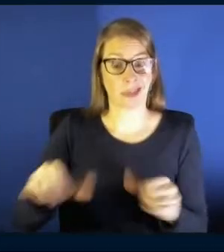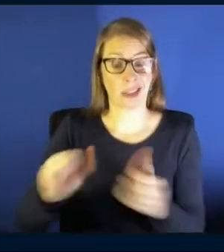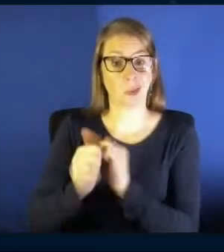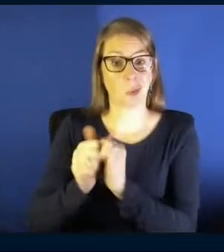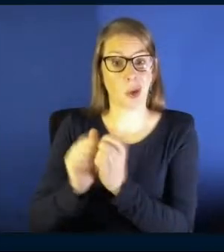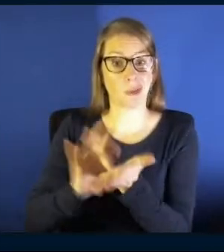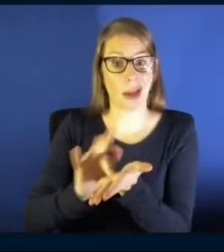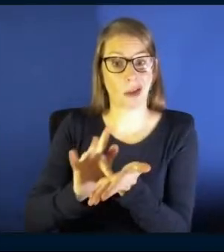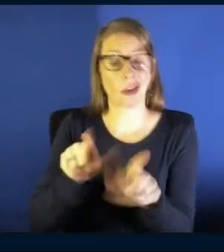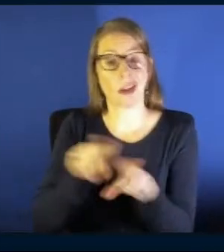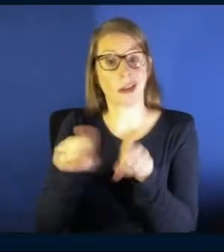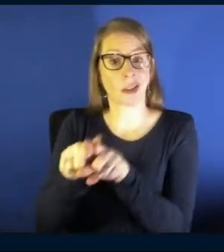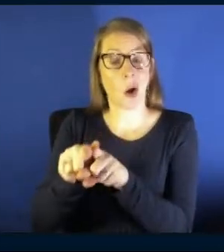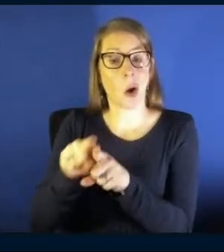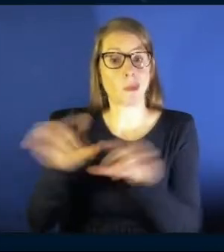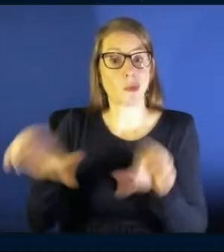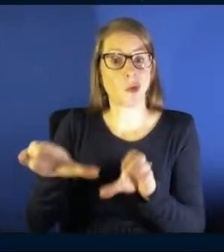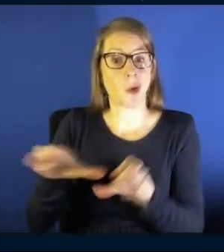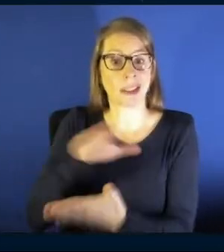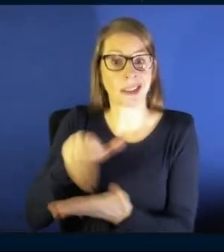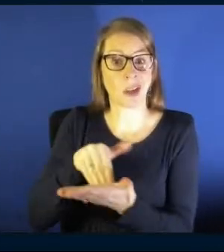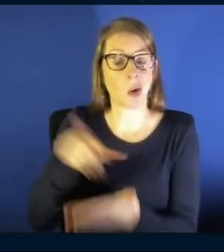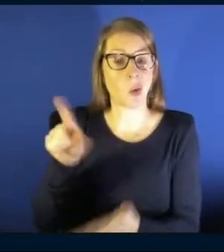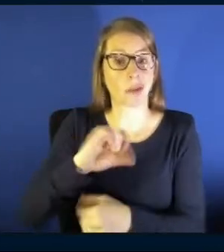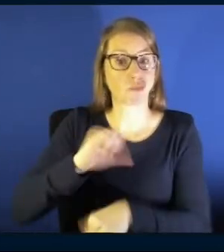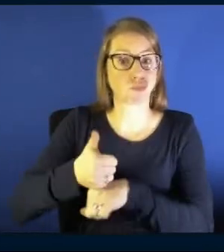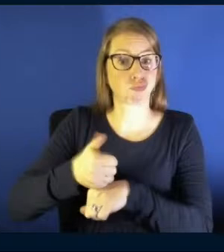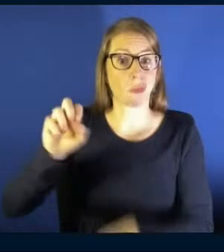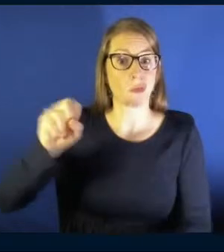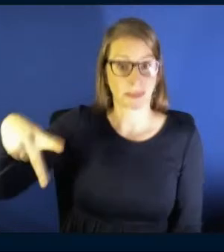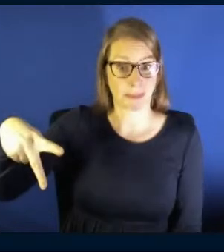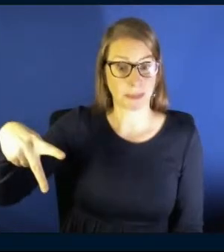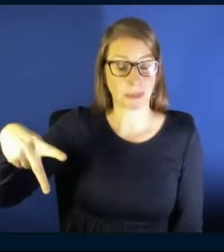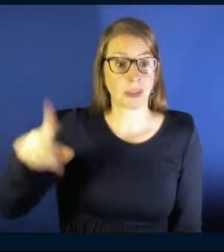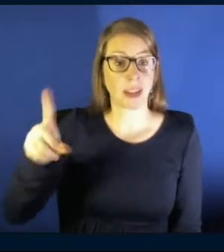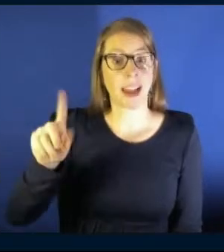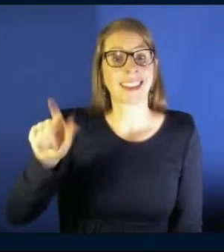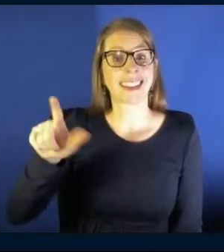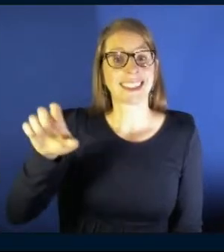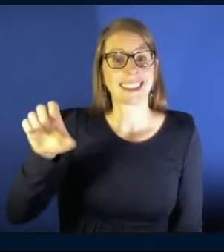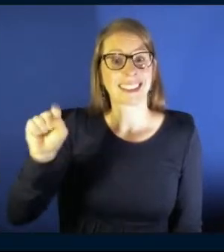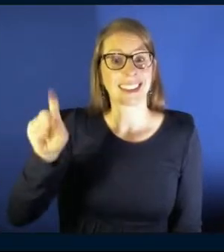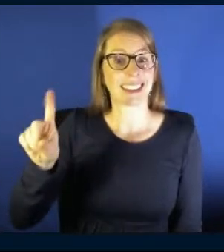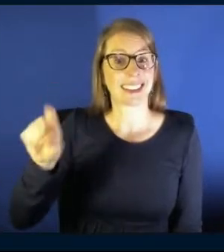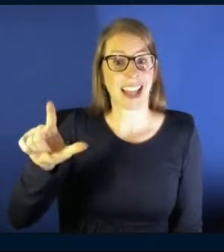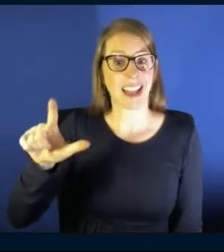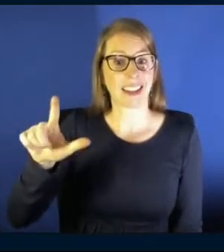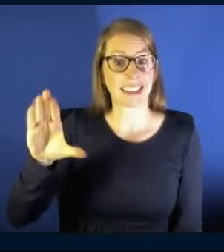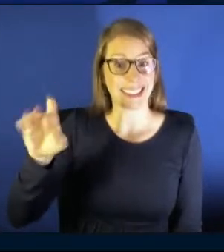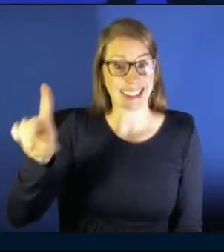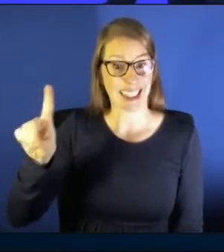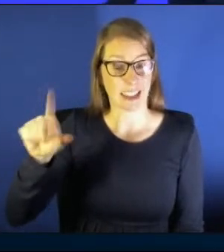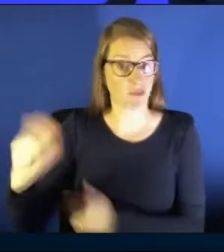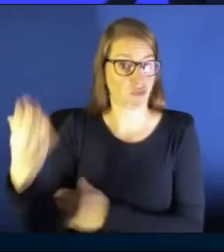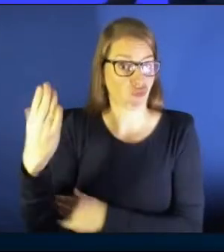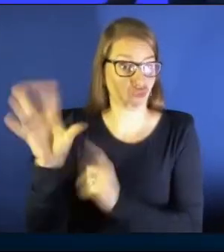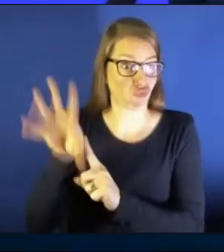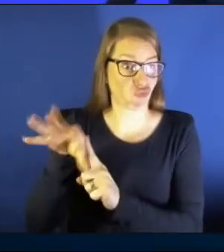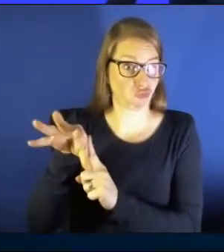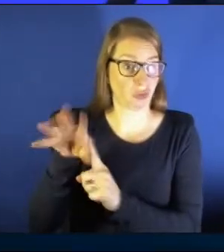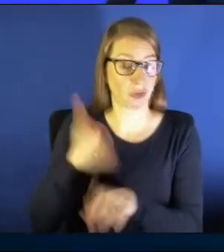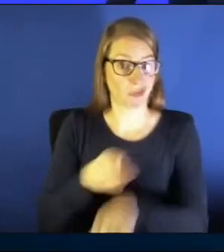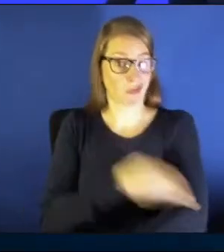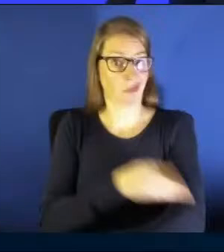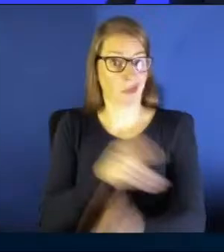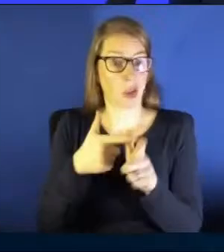Performance Center out there in Overland Park. That is where we find Alexis Del Cid this morning. Alexis, so I guess this is helping people improve their running game.